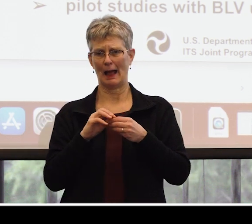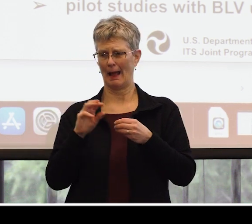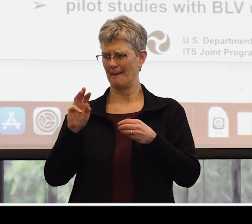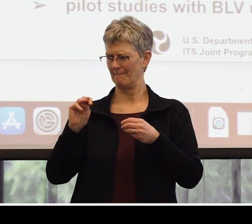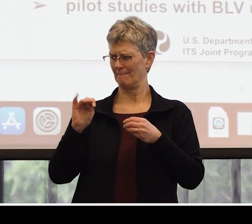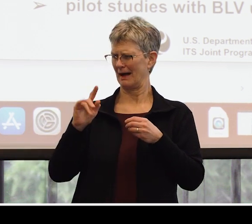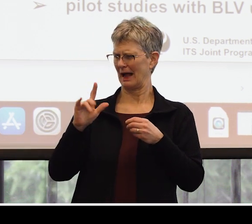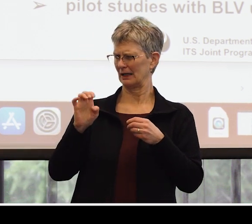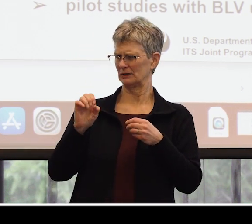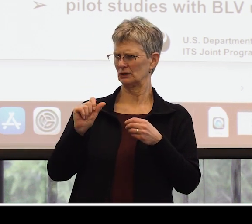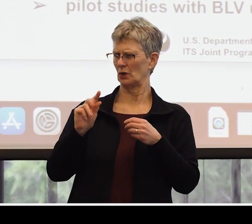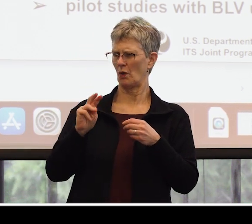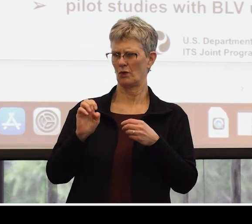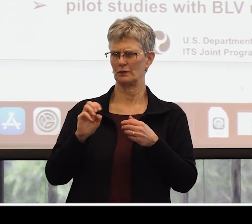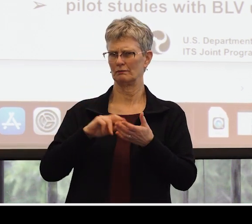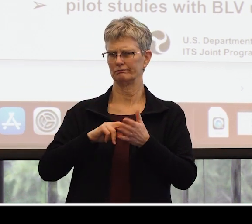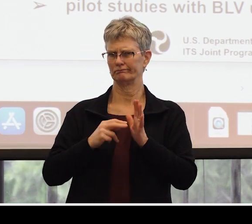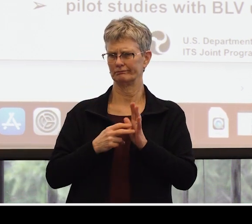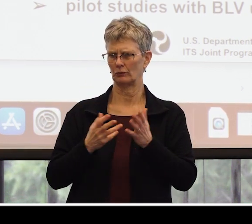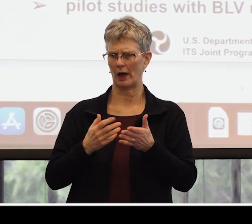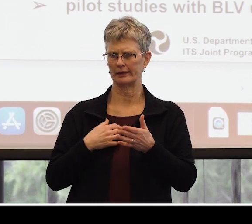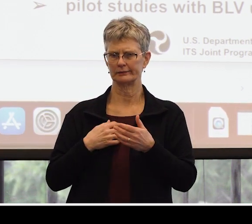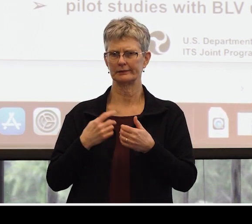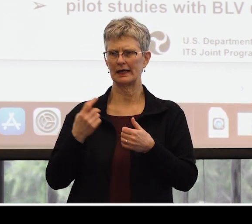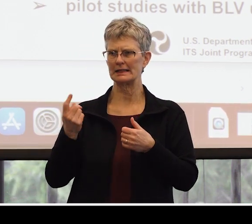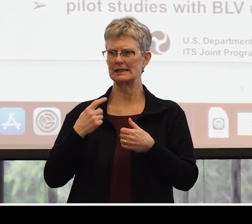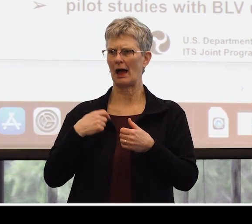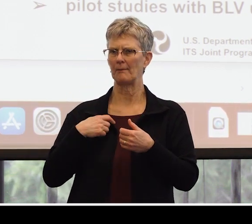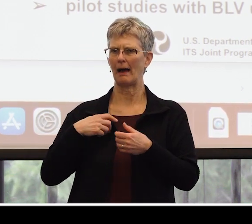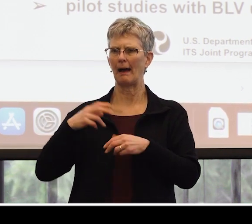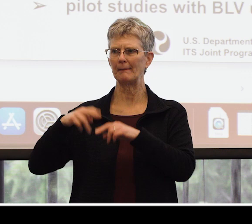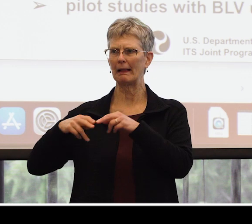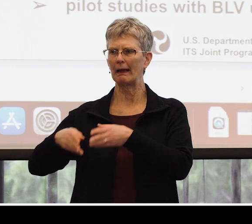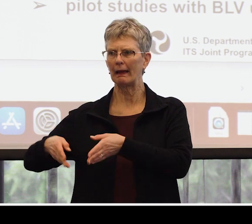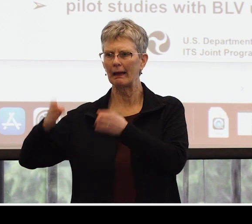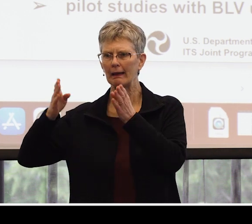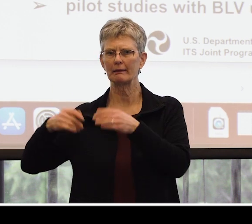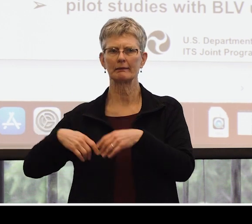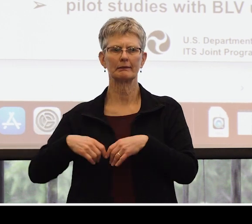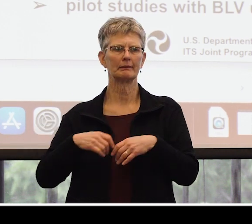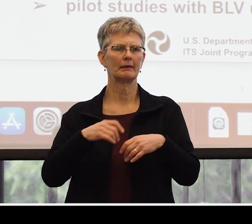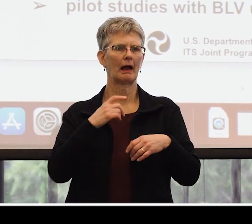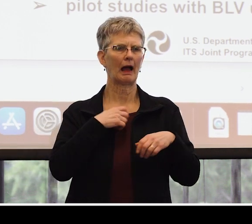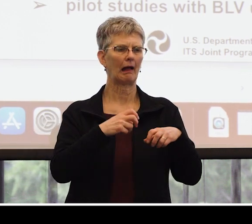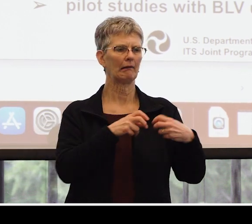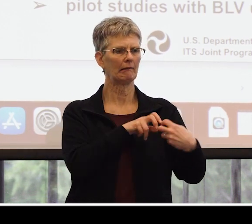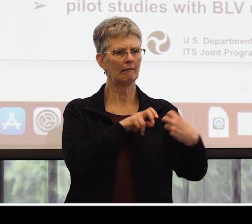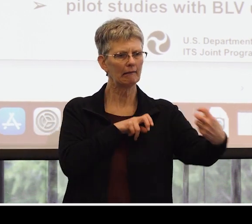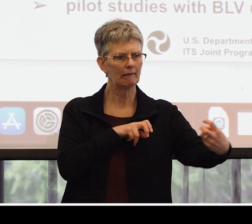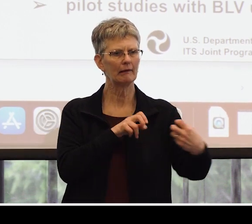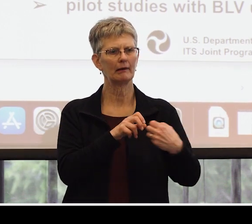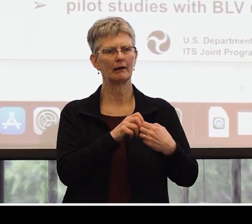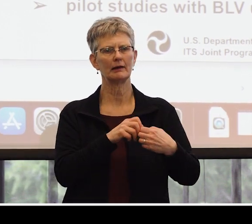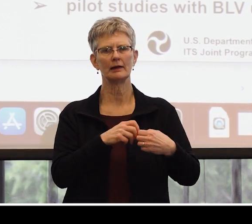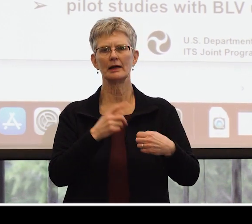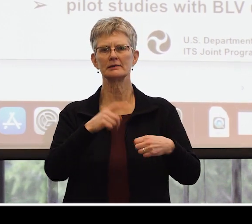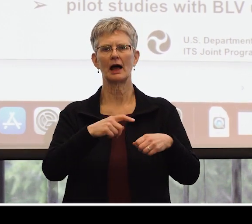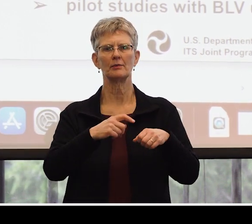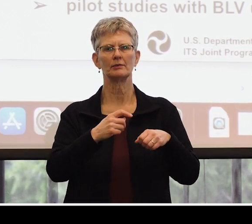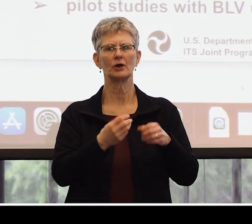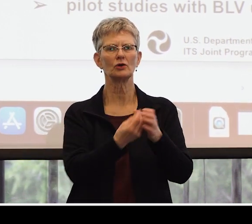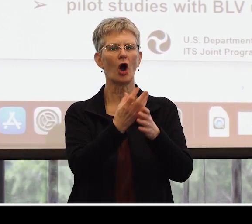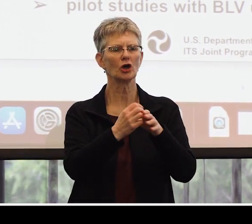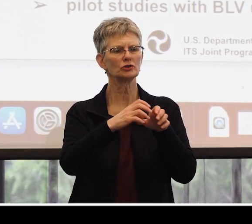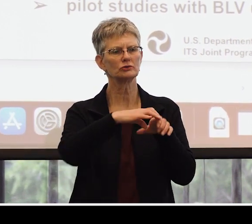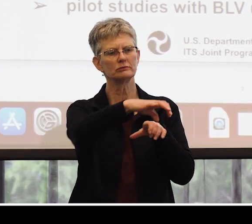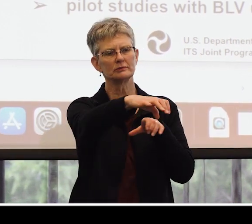could be anything: a landmark, a destination, a building that I'm passing by. It could